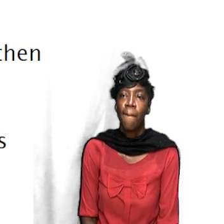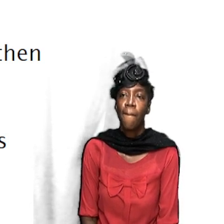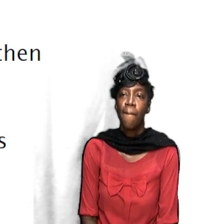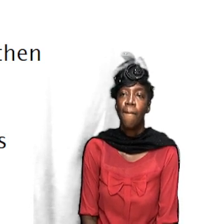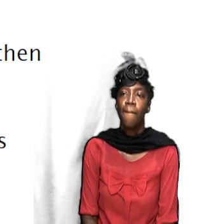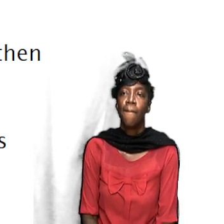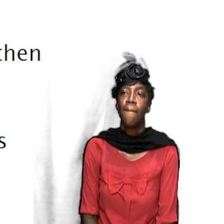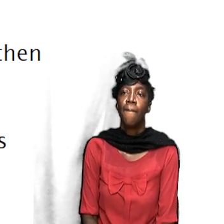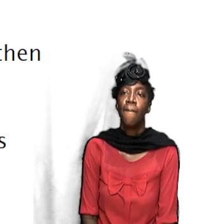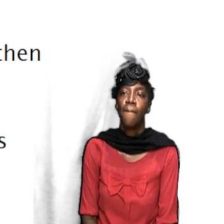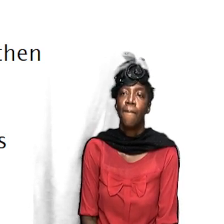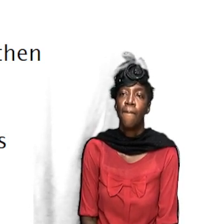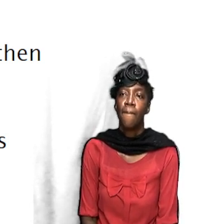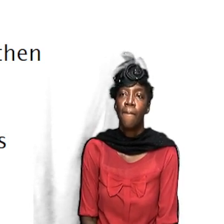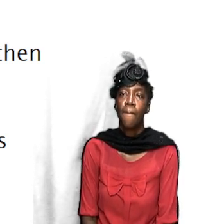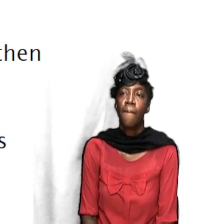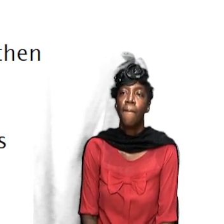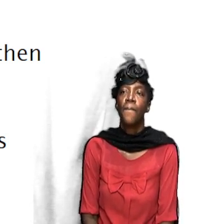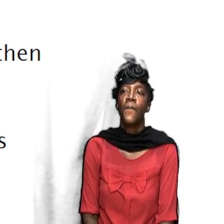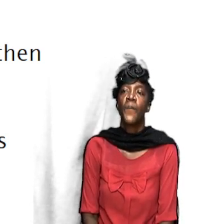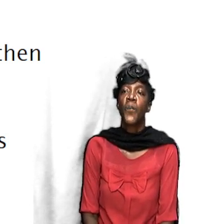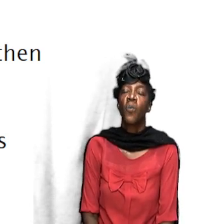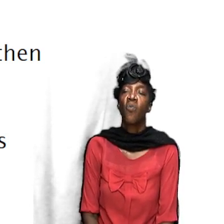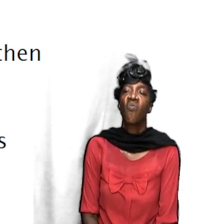So nothing is wrong with asking for earthly gifts.